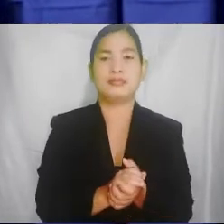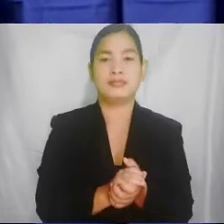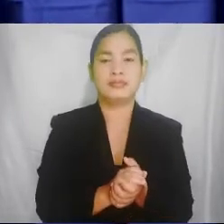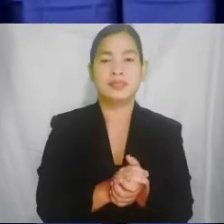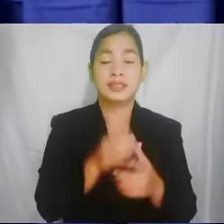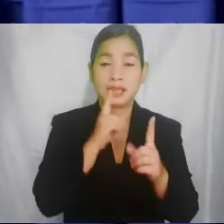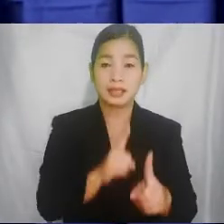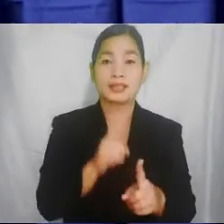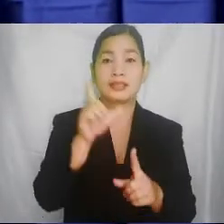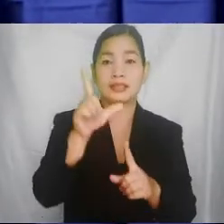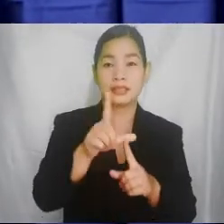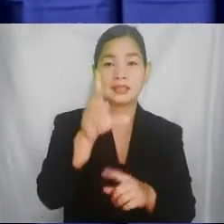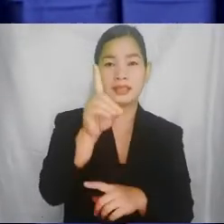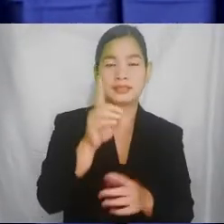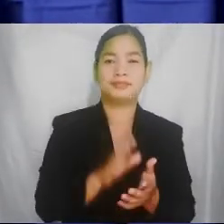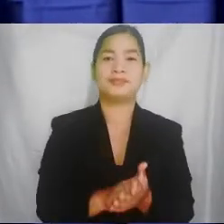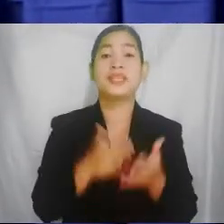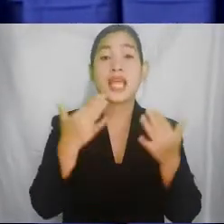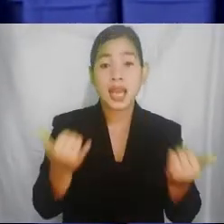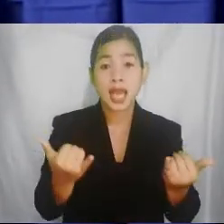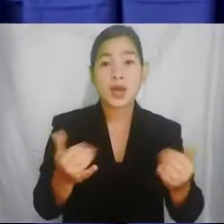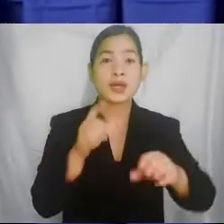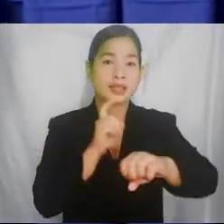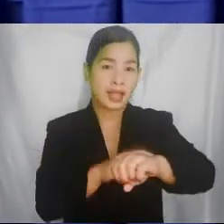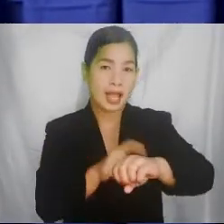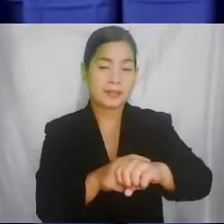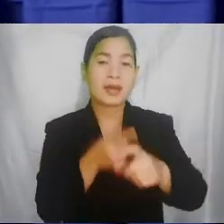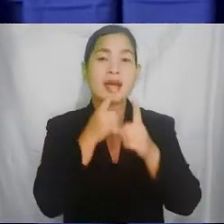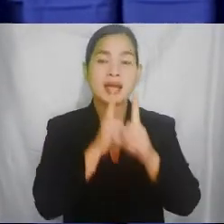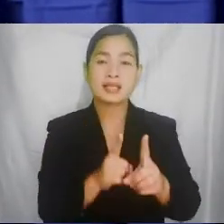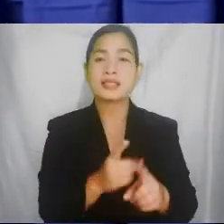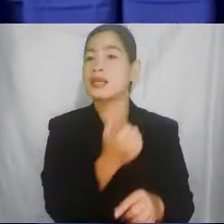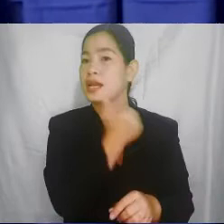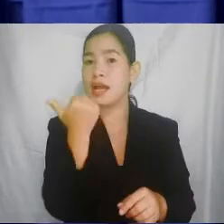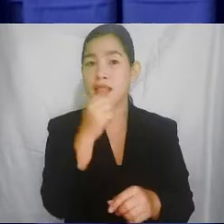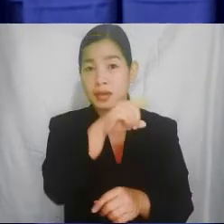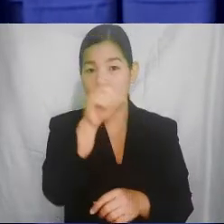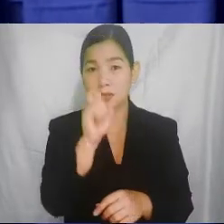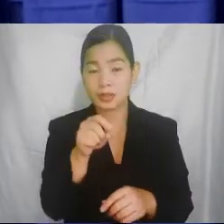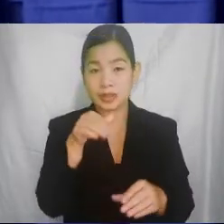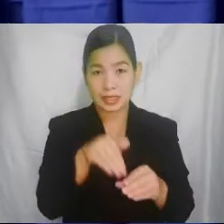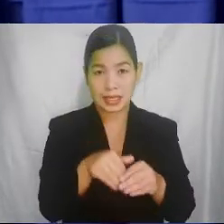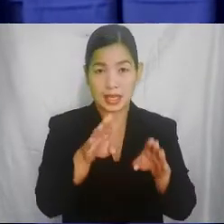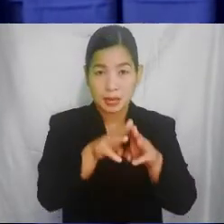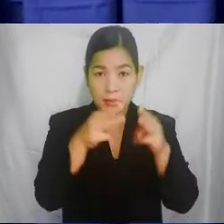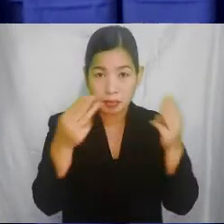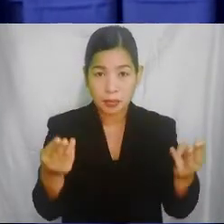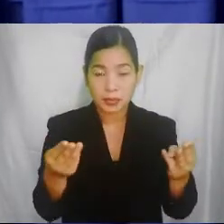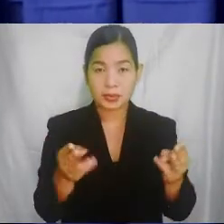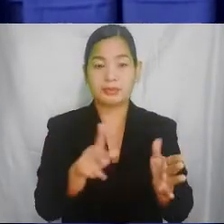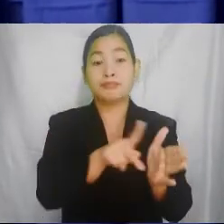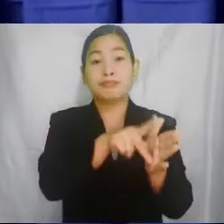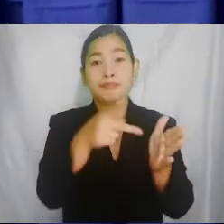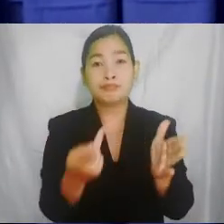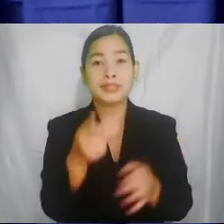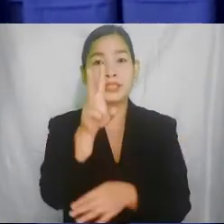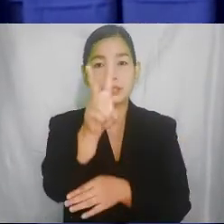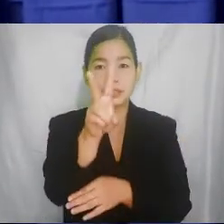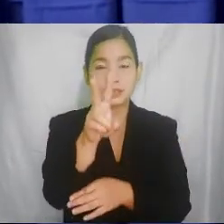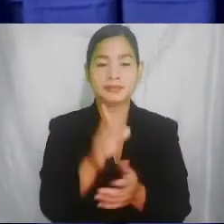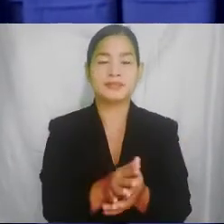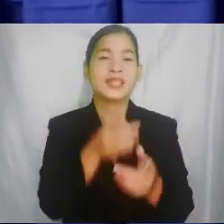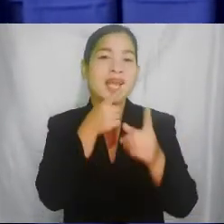Now, it's your time to answer the rest of the questions in your module. Turn in to page 2 and answer